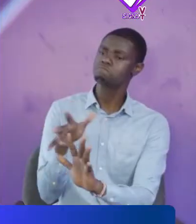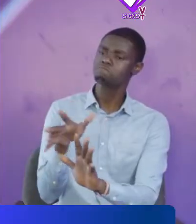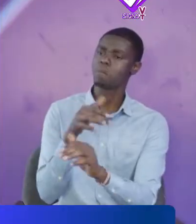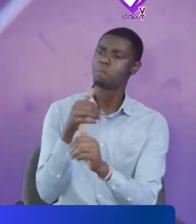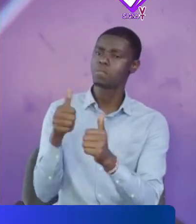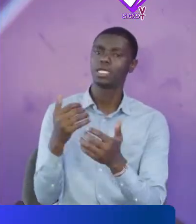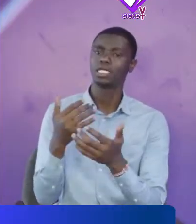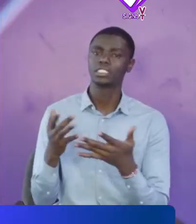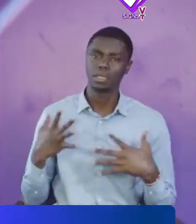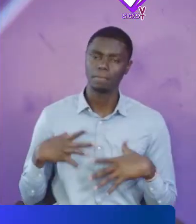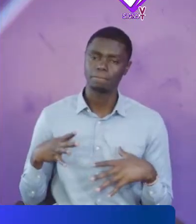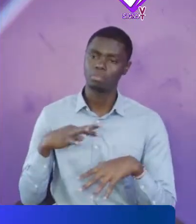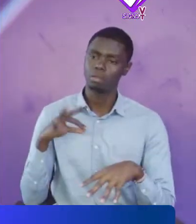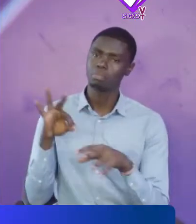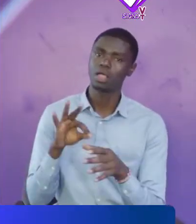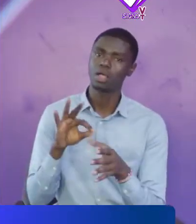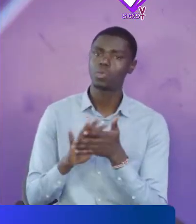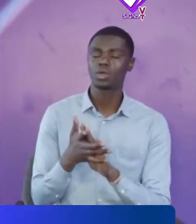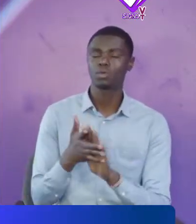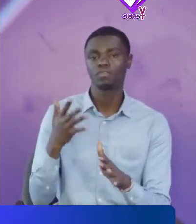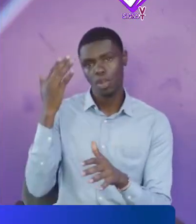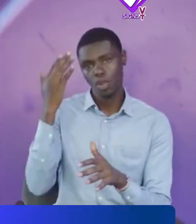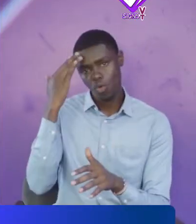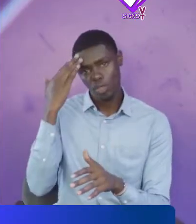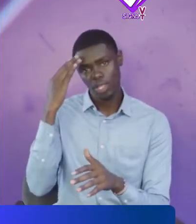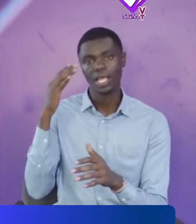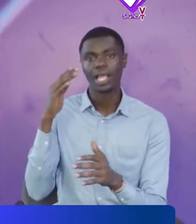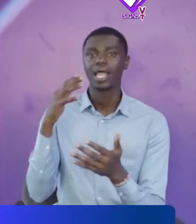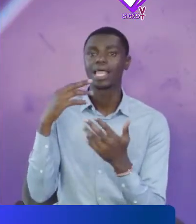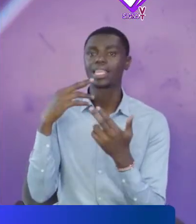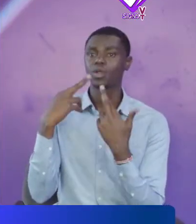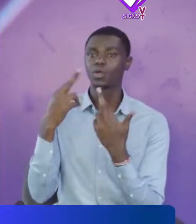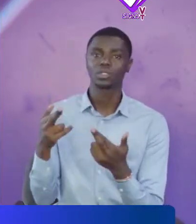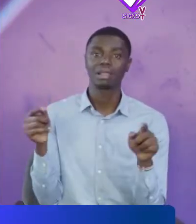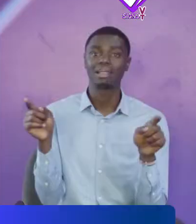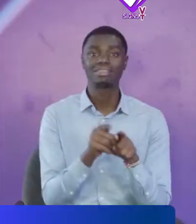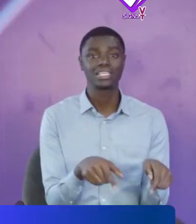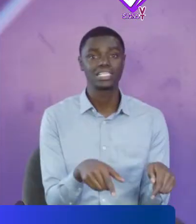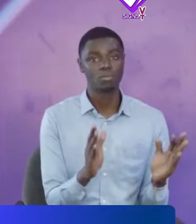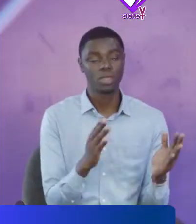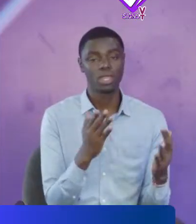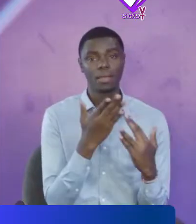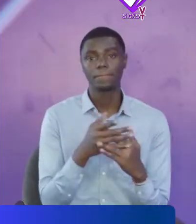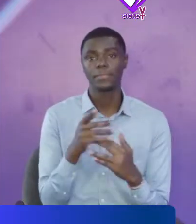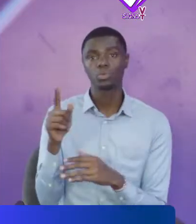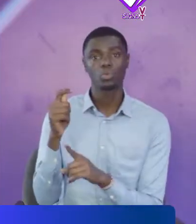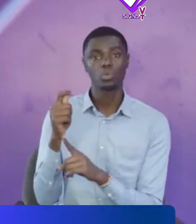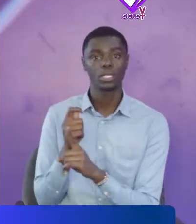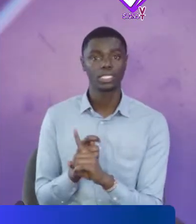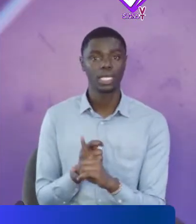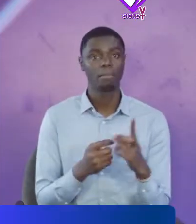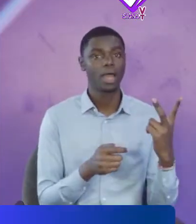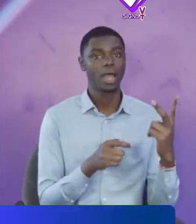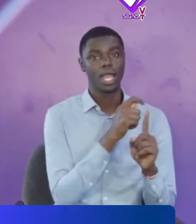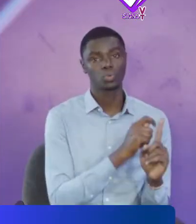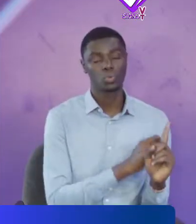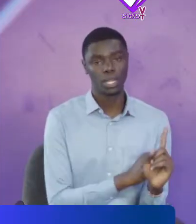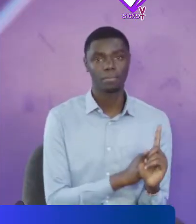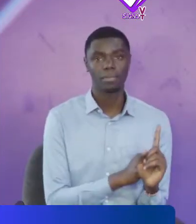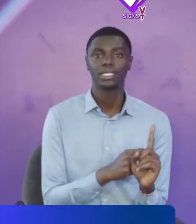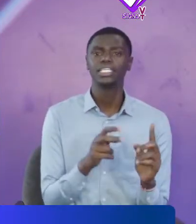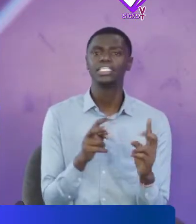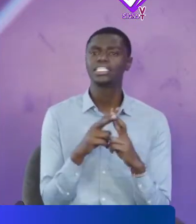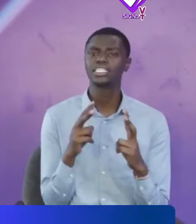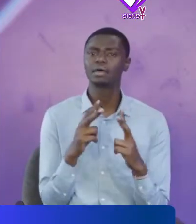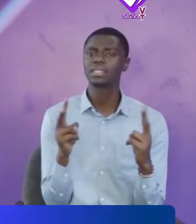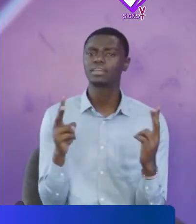people just voted Brexit without knowing the consequences. So the same way, between one term Remain sounded so vague.